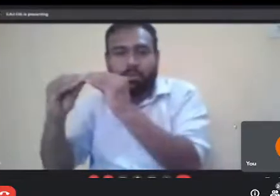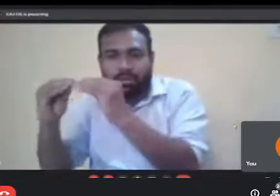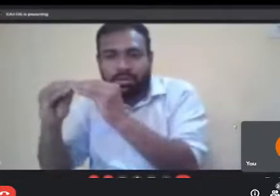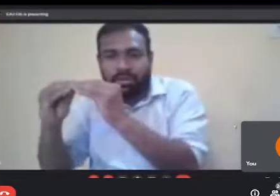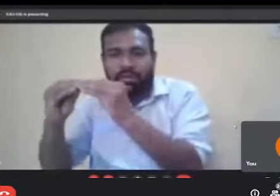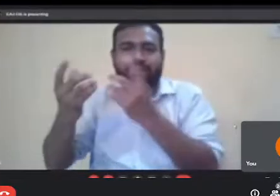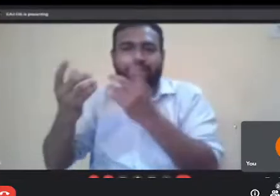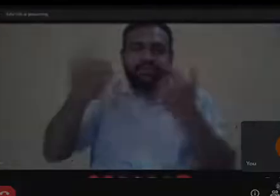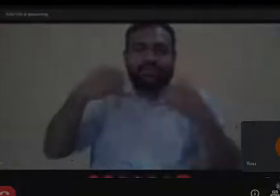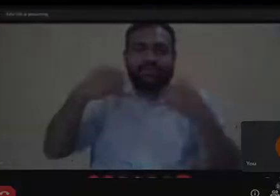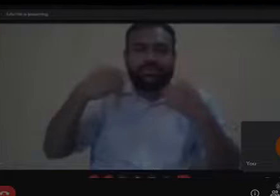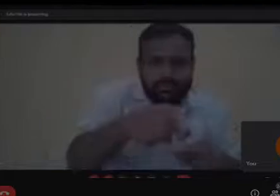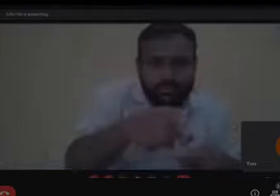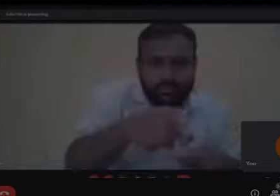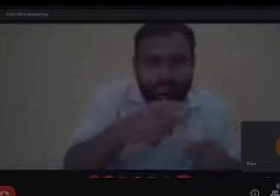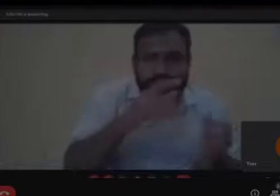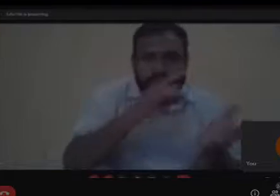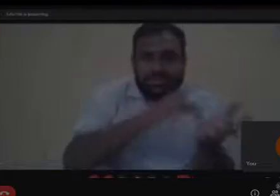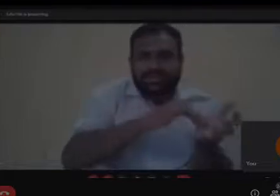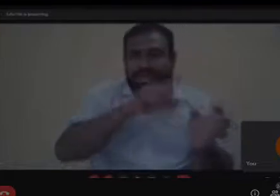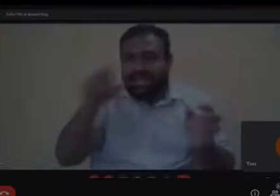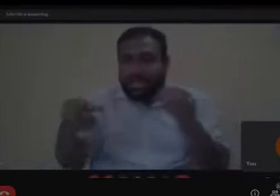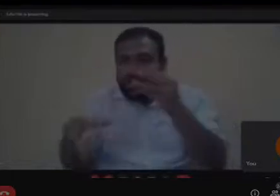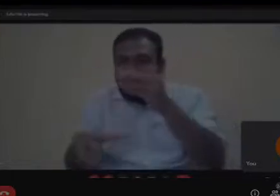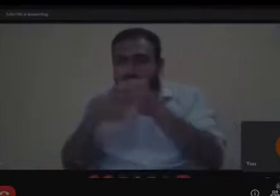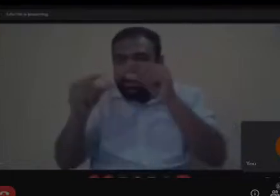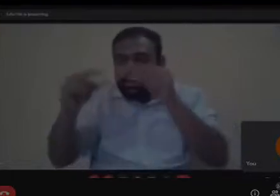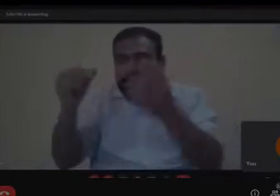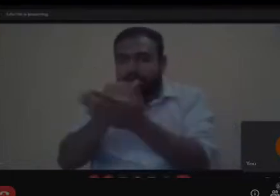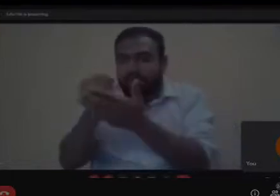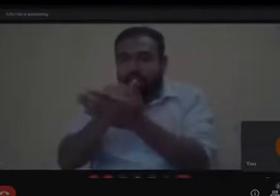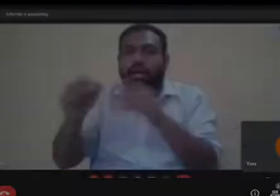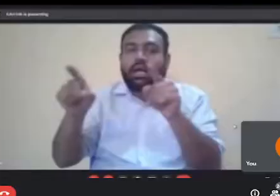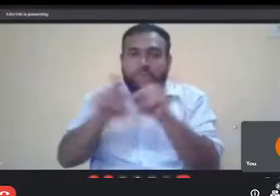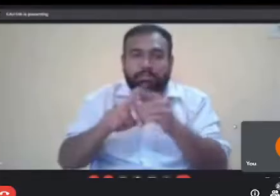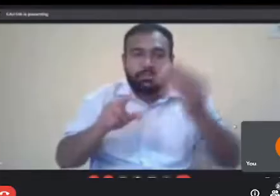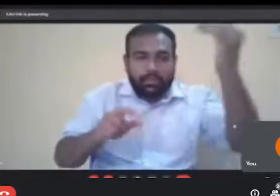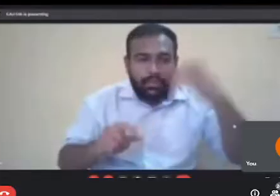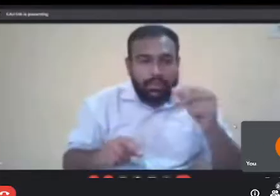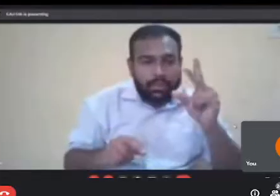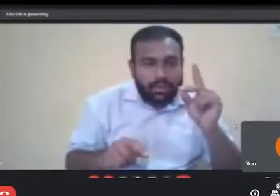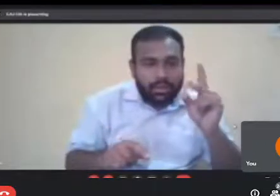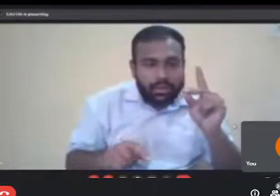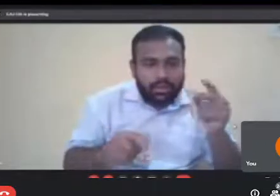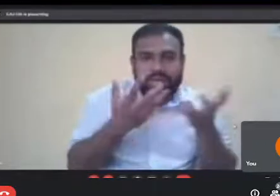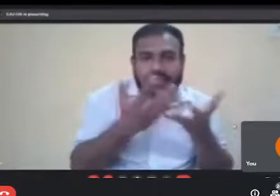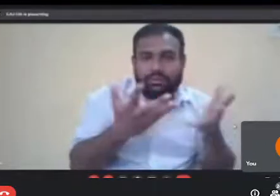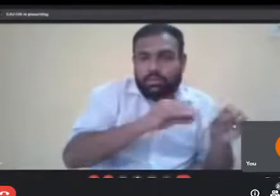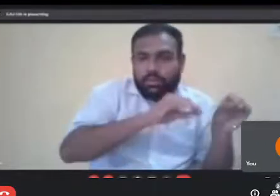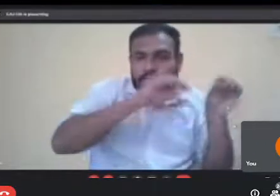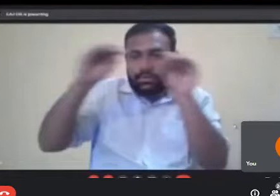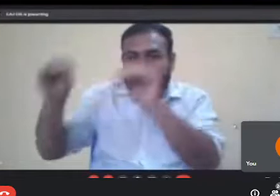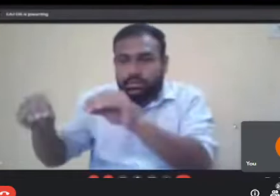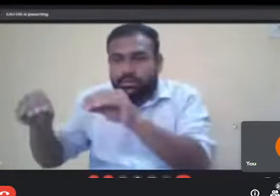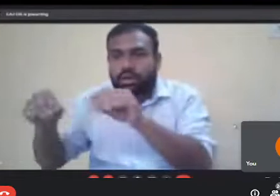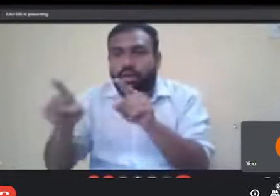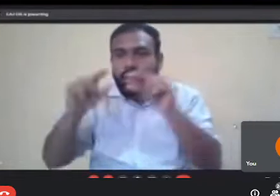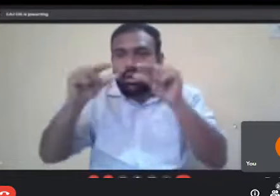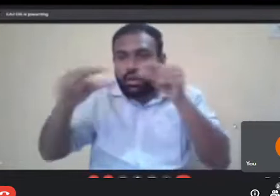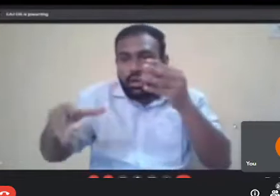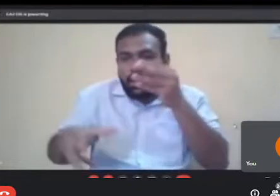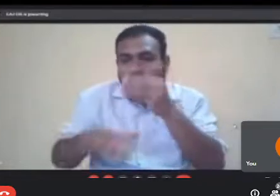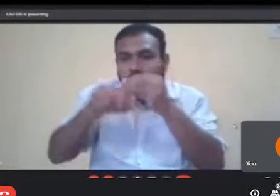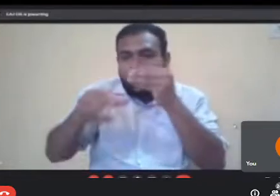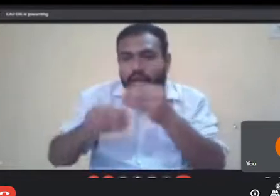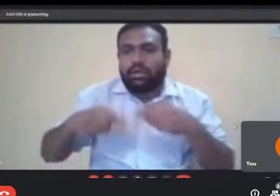as house, or maybe how home, or maybe this place to this example of this picture to the sign